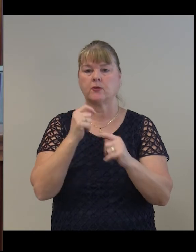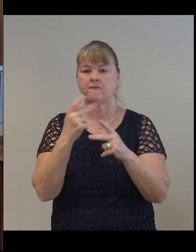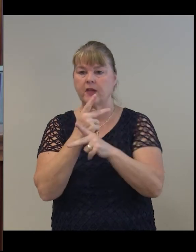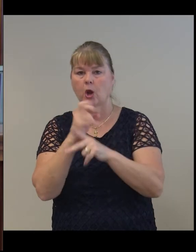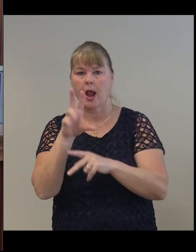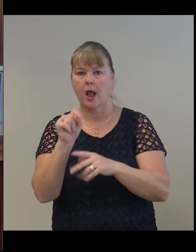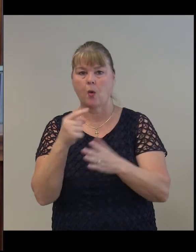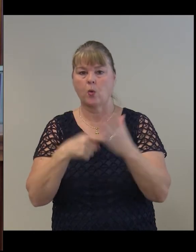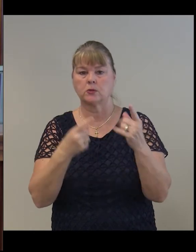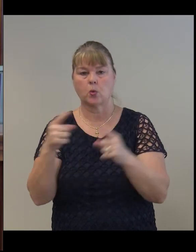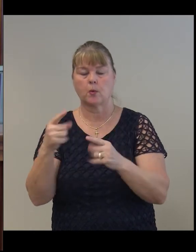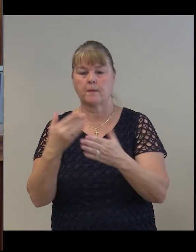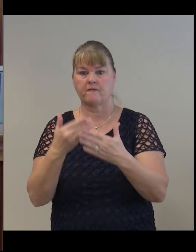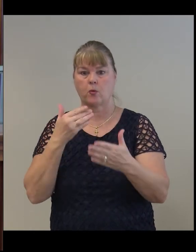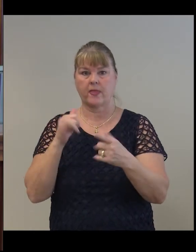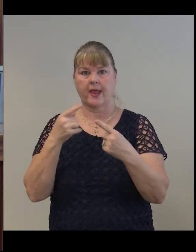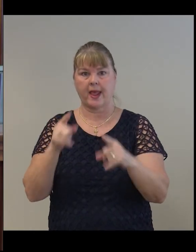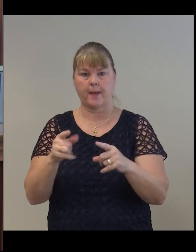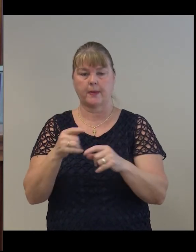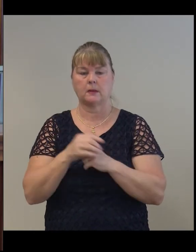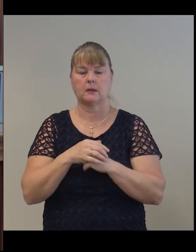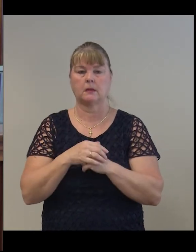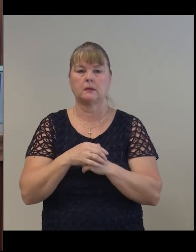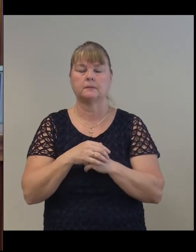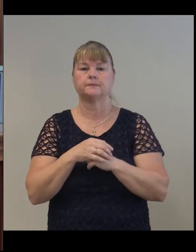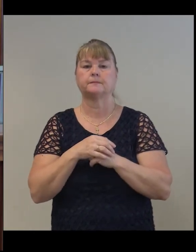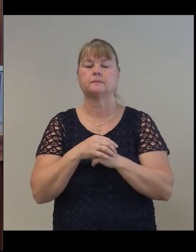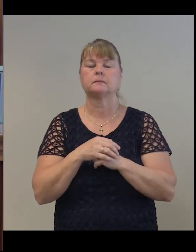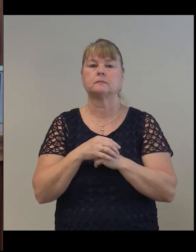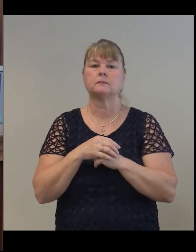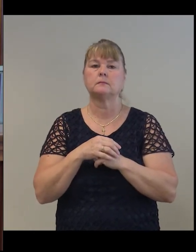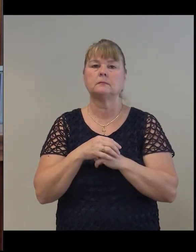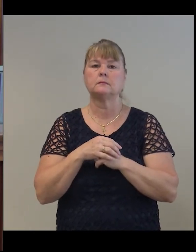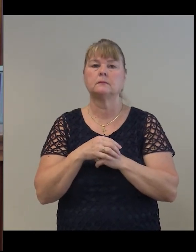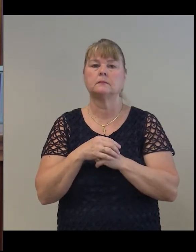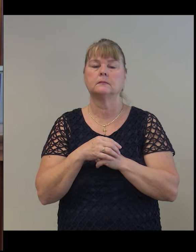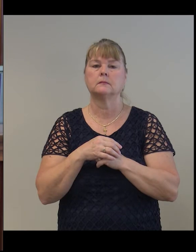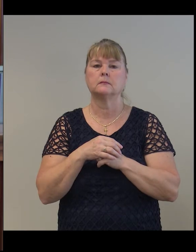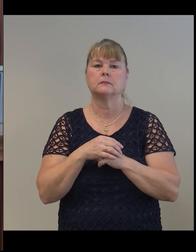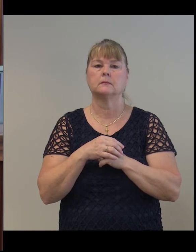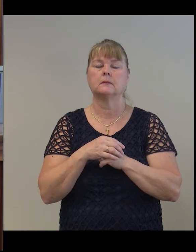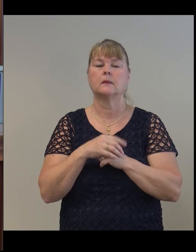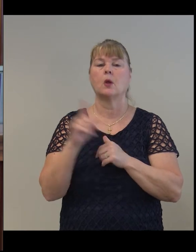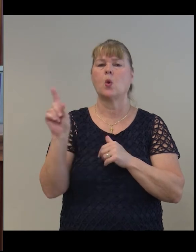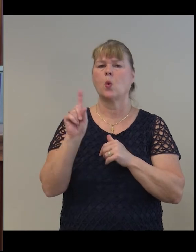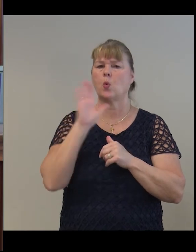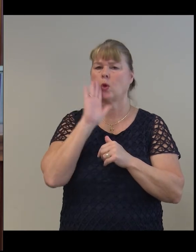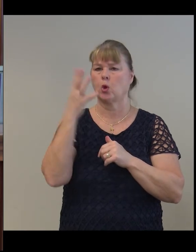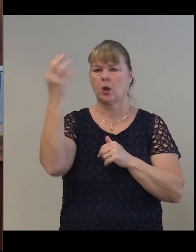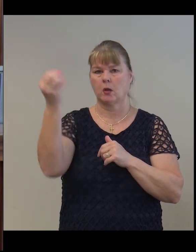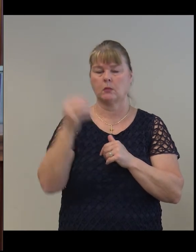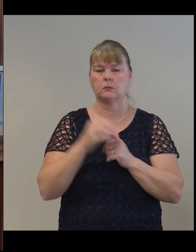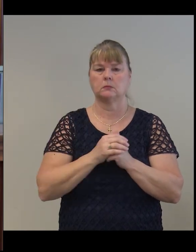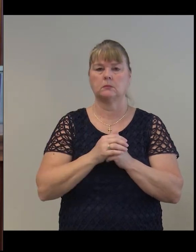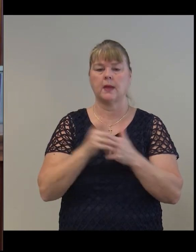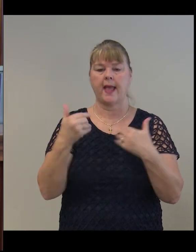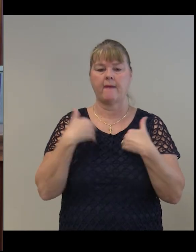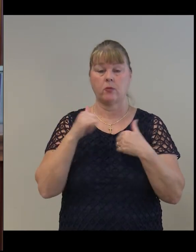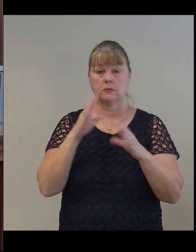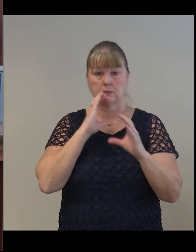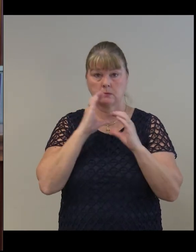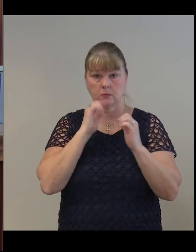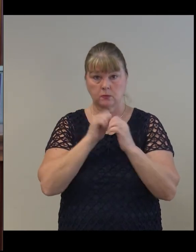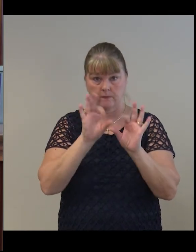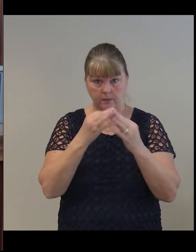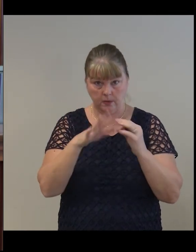guessing during or right before a storm is approaching our area. Where will you go? Start having